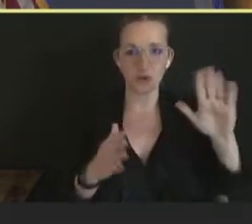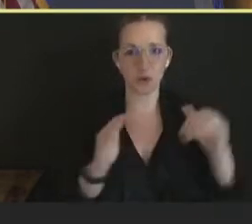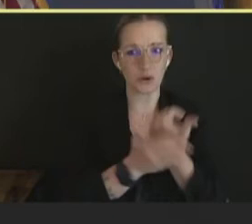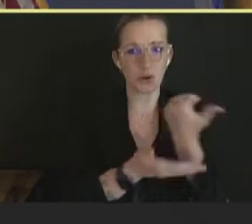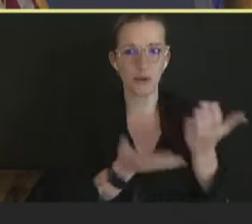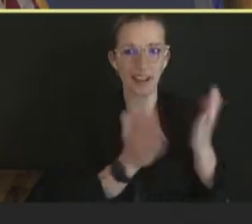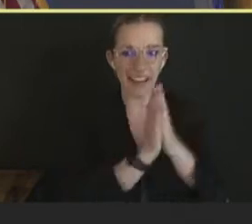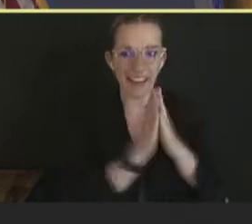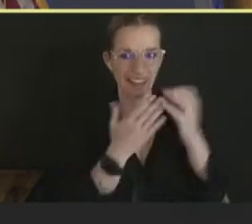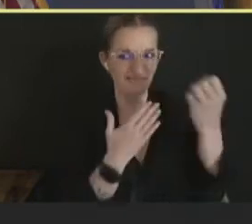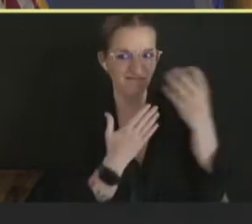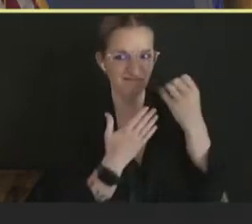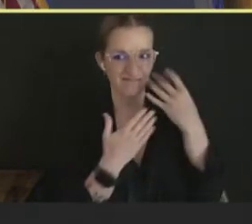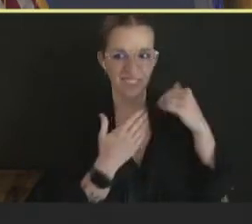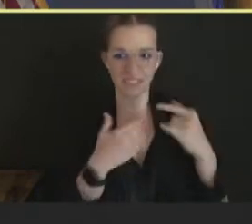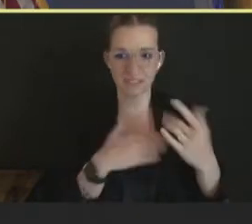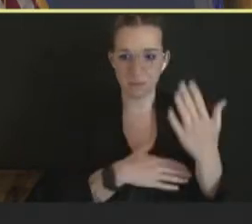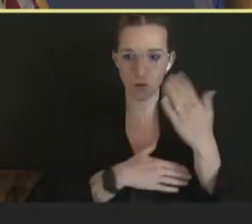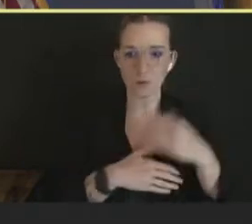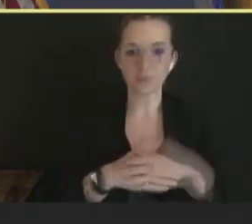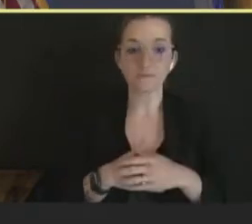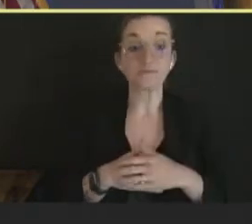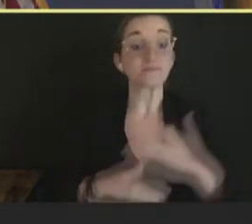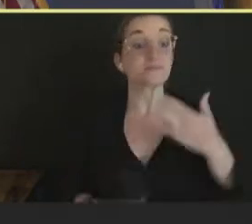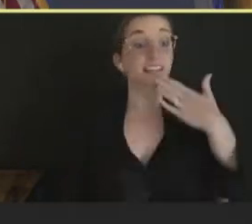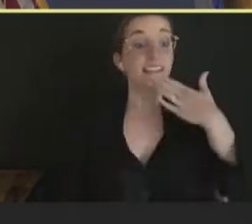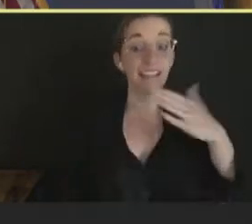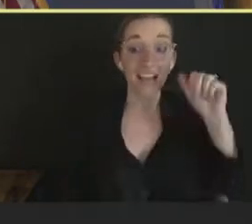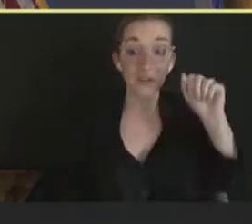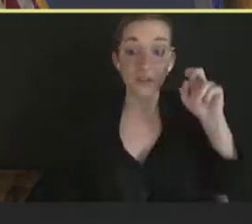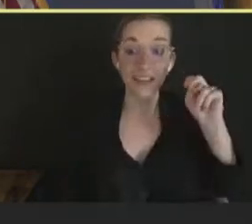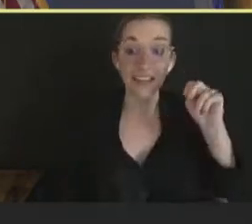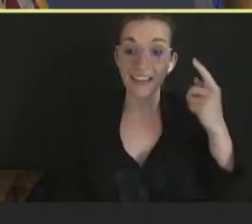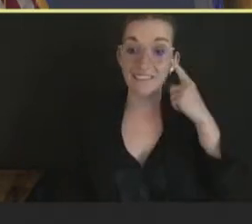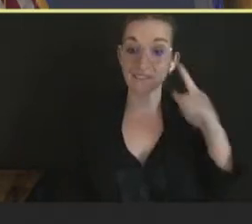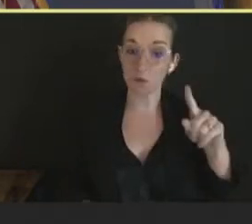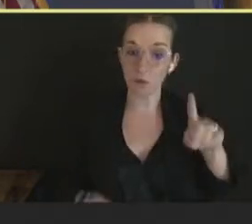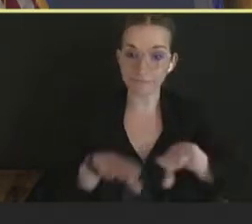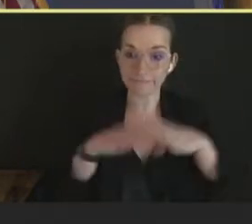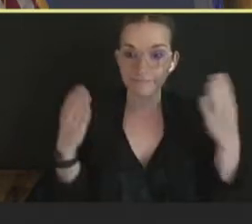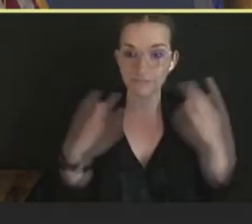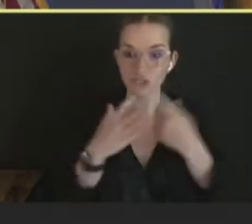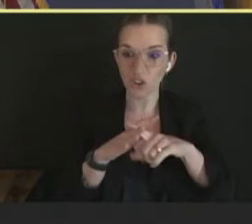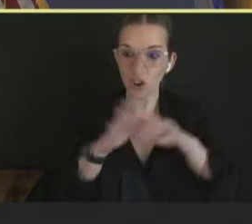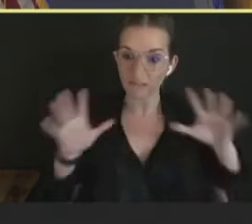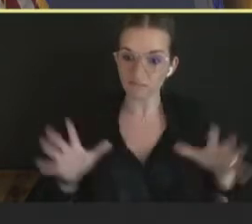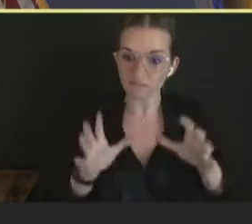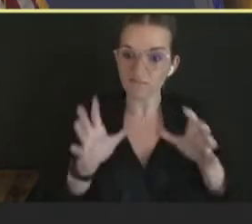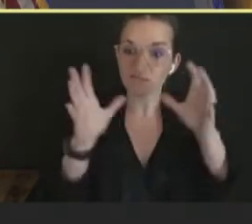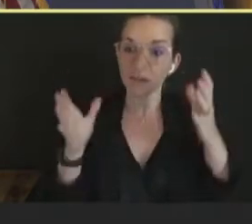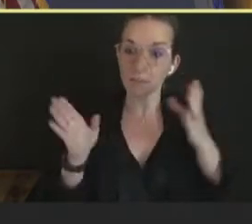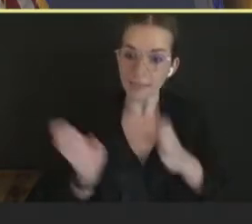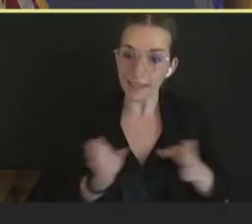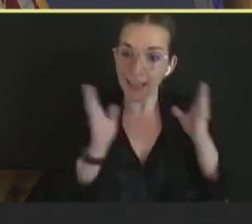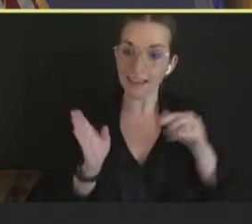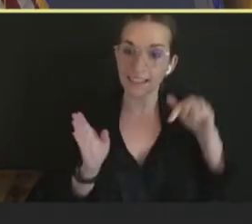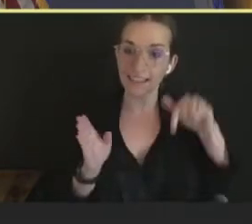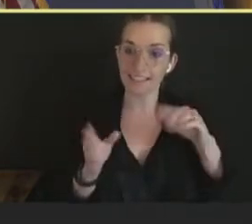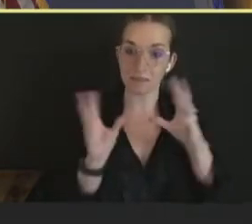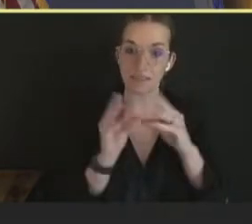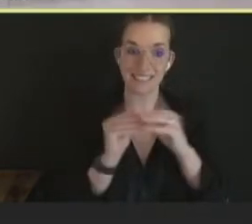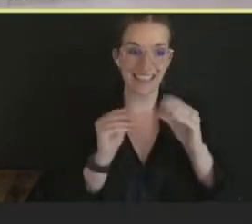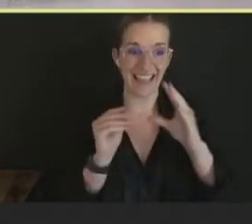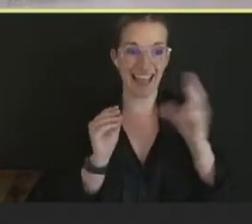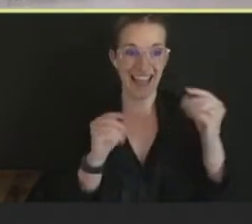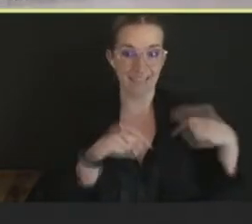Anne, for getting us started, and to the NVAC team for the work in planning this meeting and supporting the committee throughout this past year. I